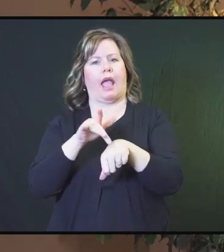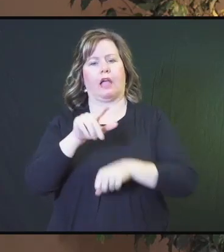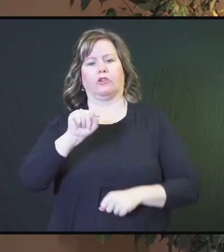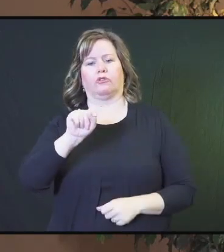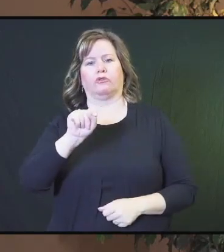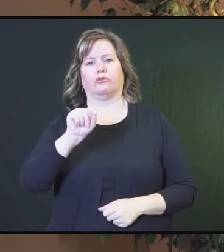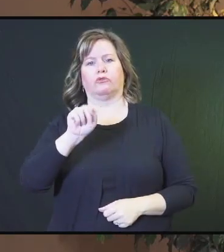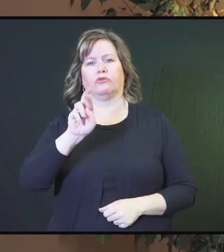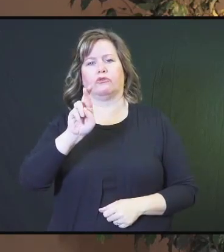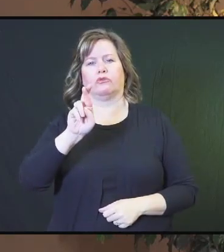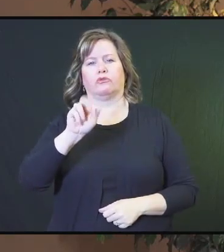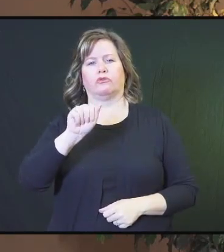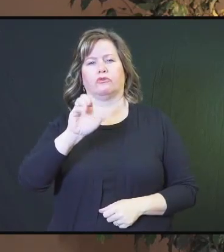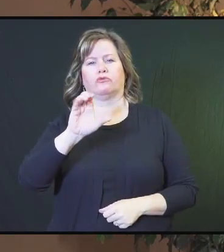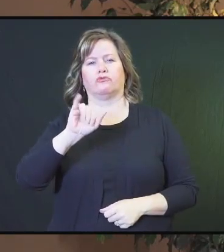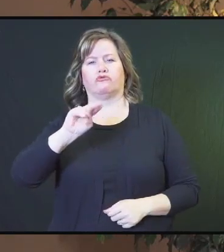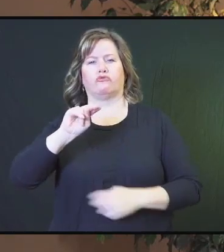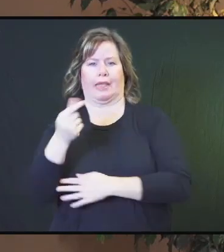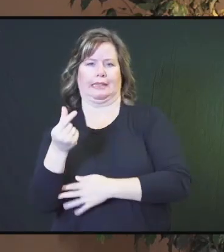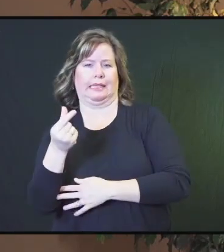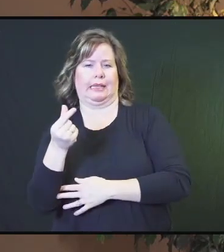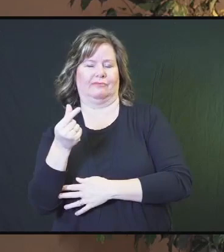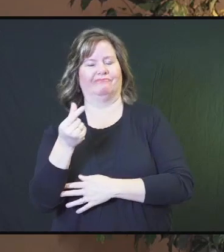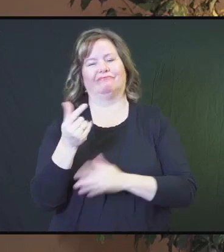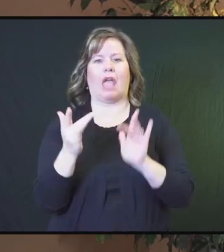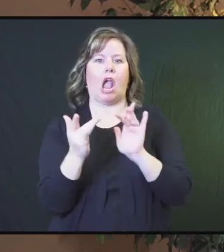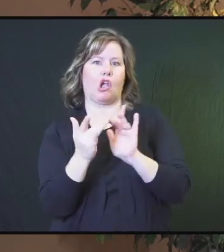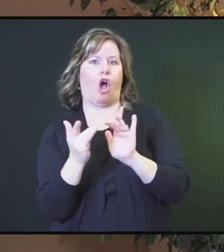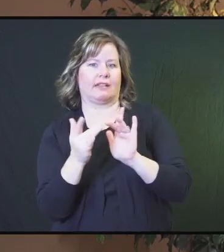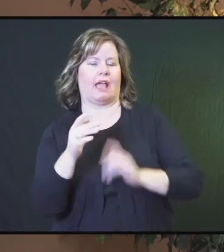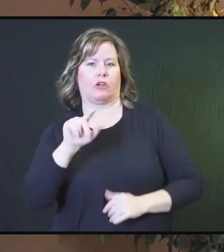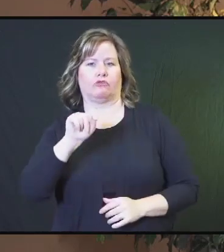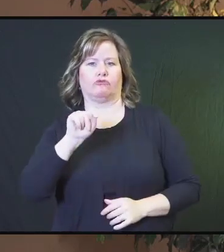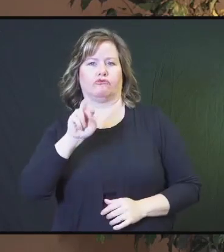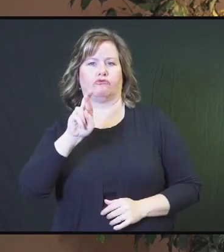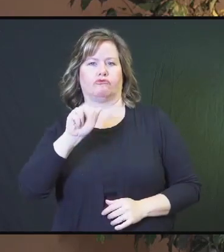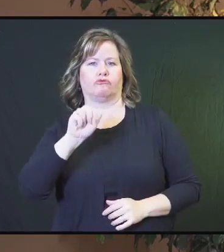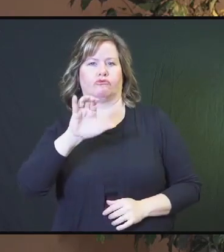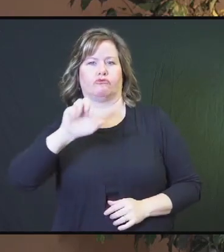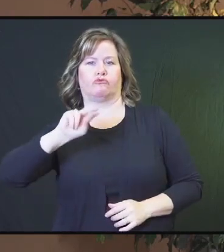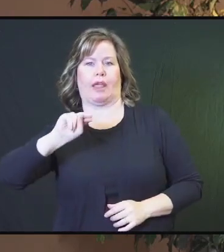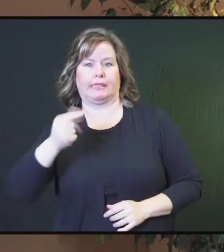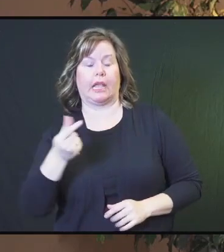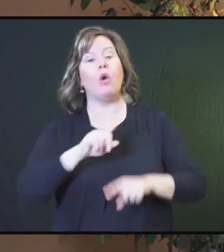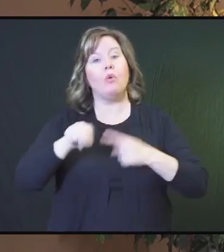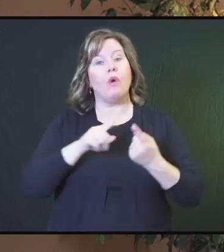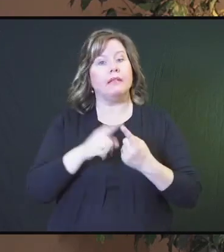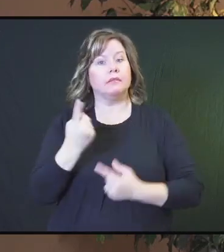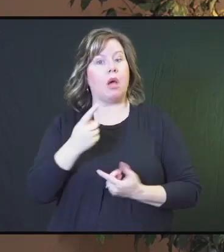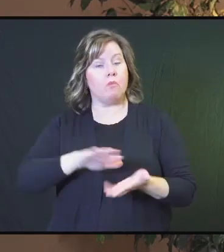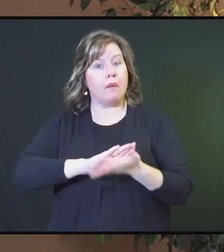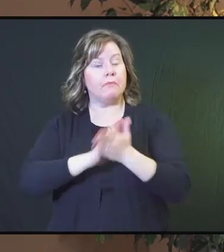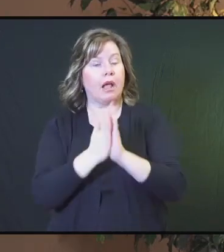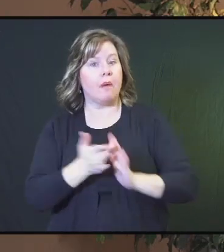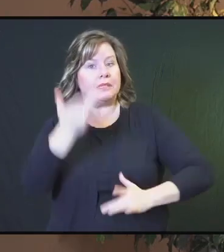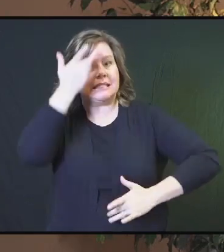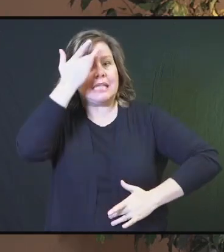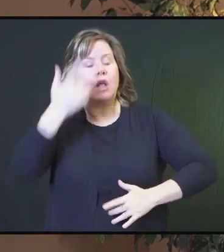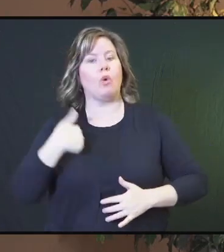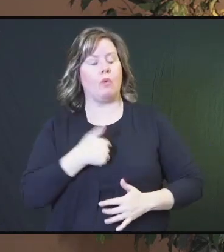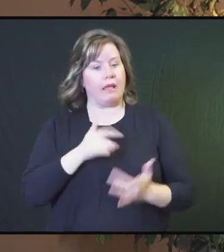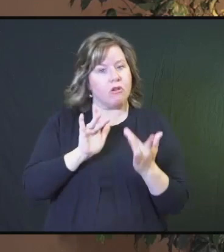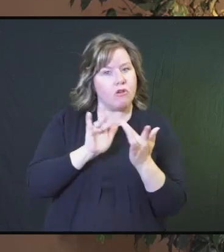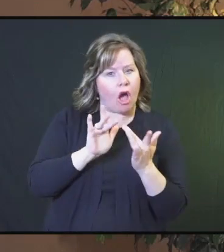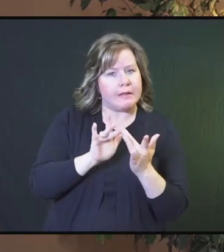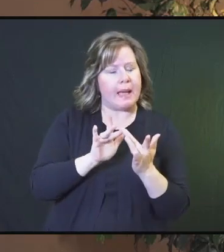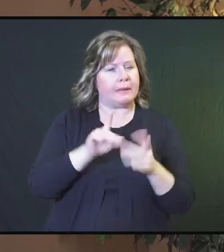person, we make sure that they are staying in isolation so as not to put others at risk. Or also find out who their close contacts were